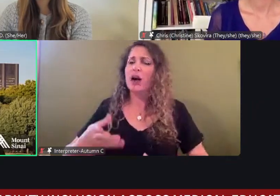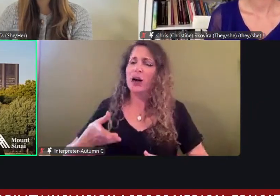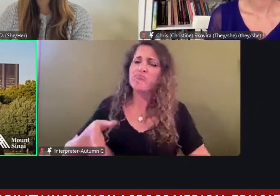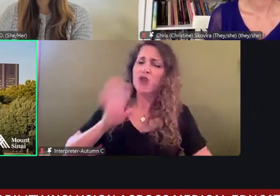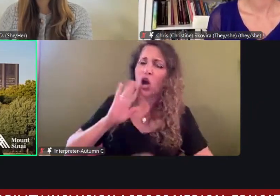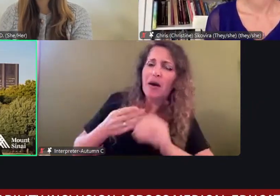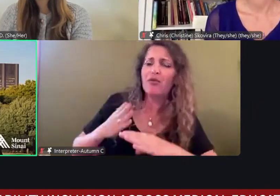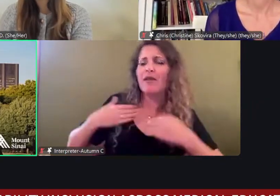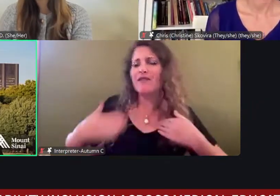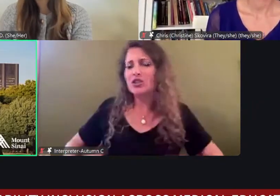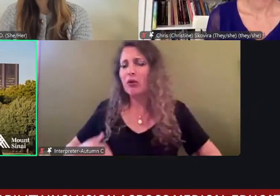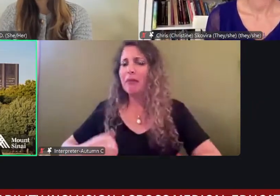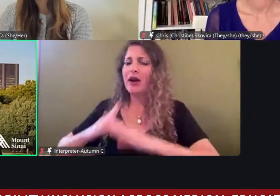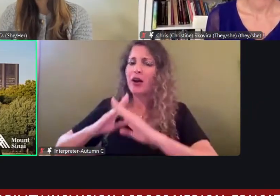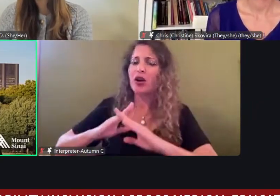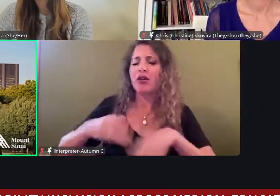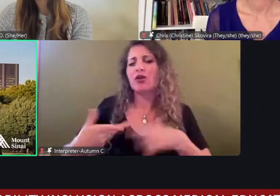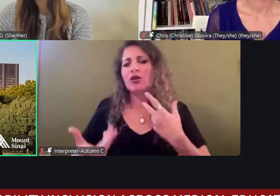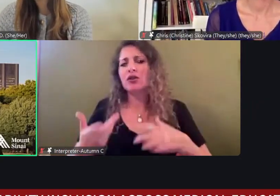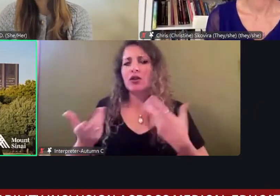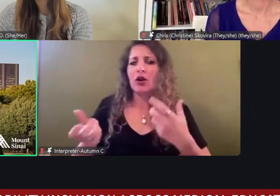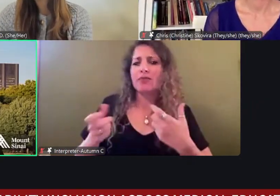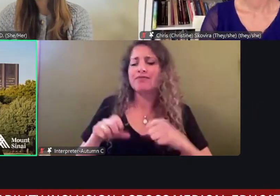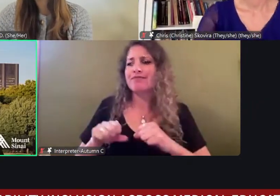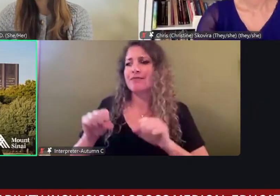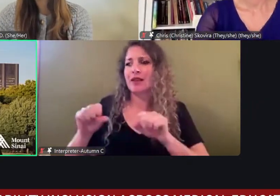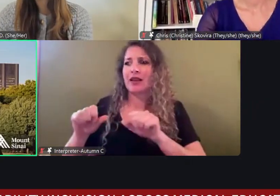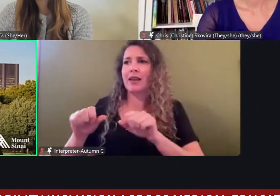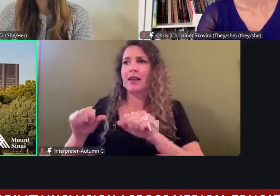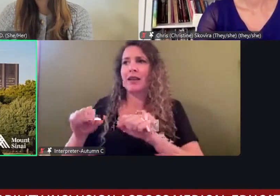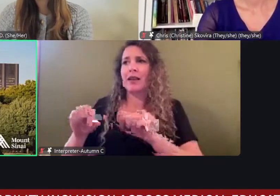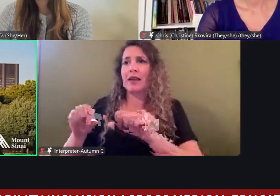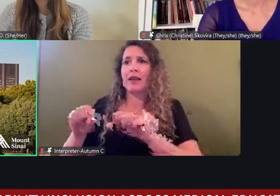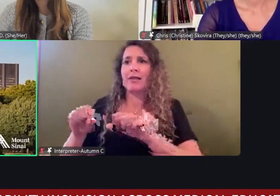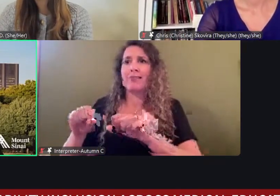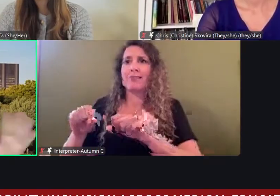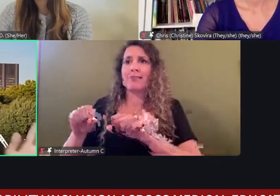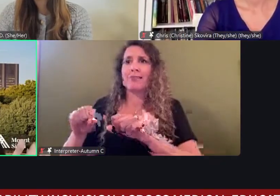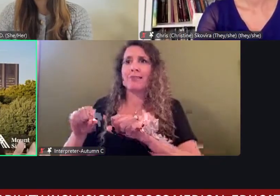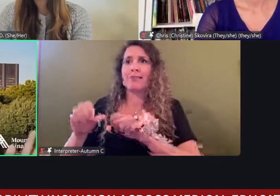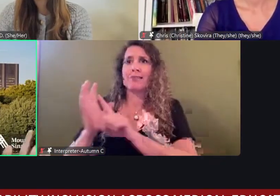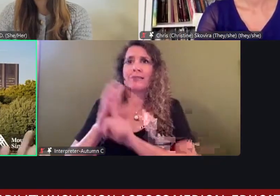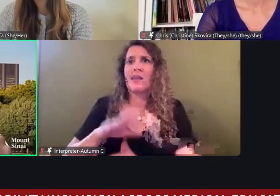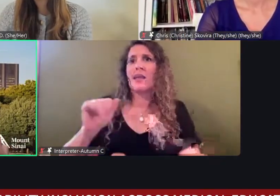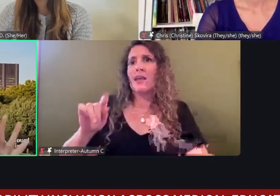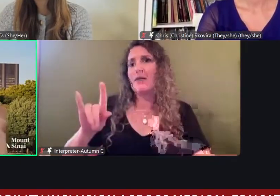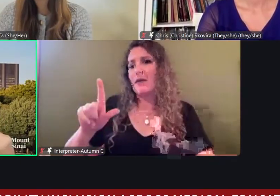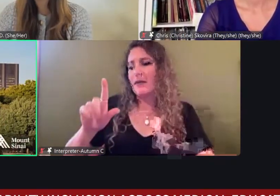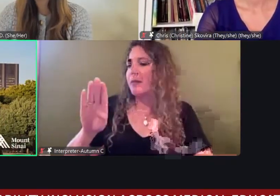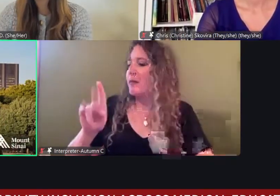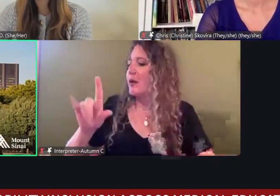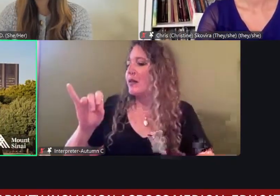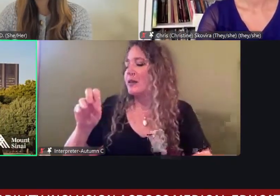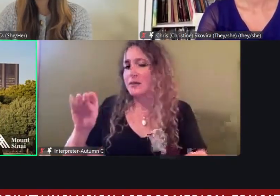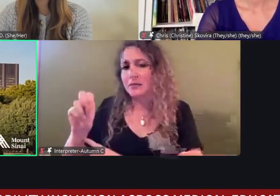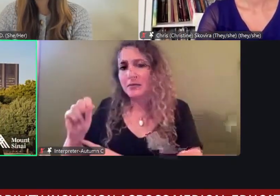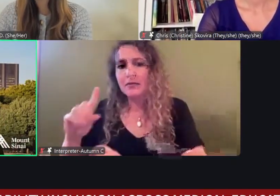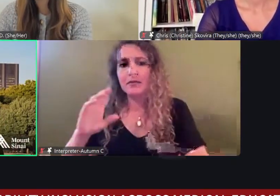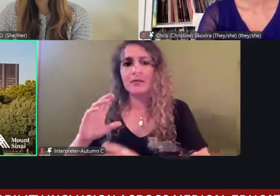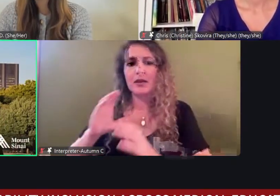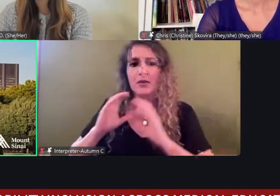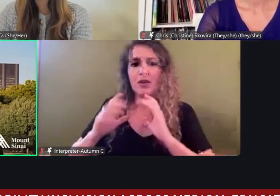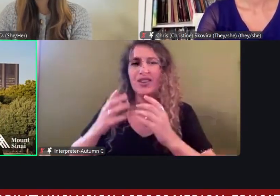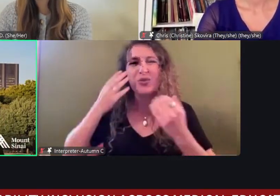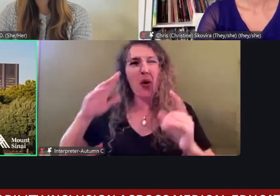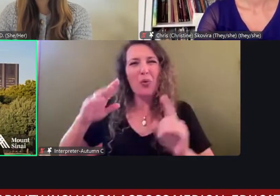barriers, perhaps the ableism in their communication. So we wanted to create it to be, this is an unknown experience. You don't have a bias as to what this should